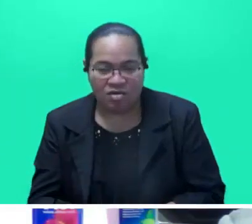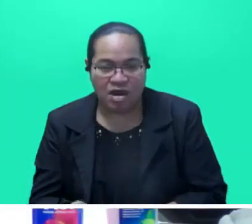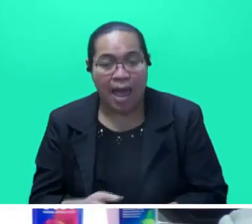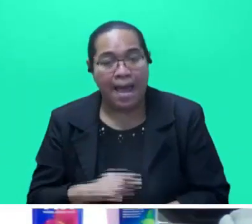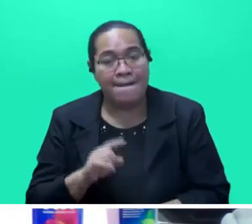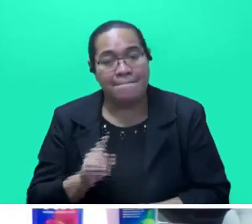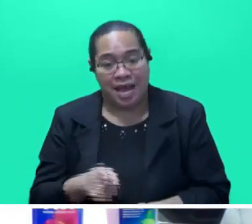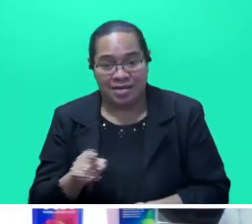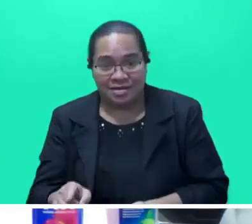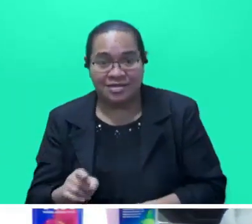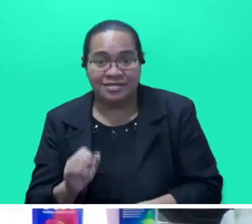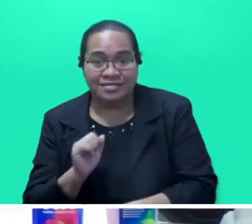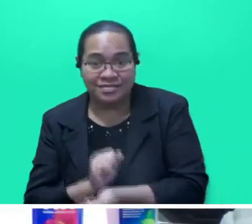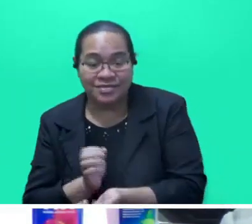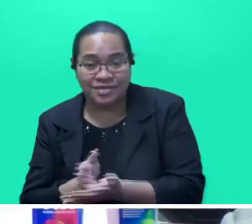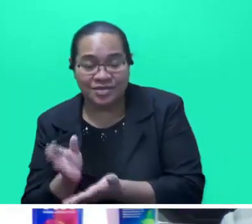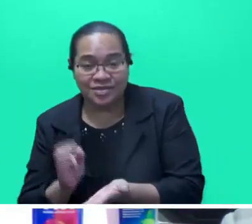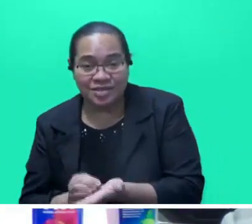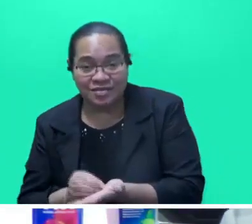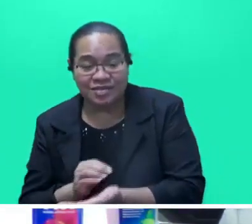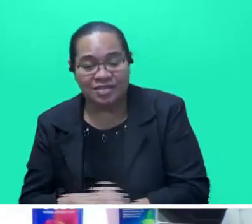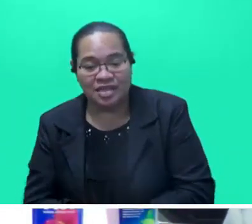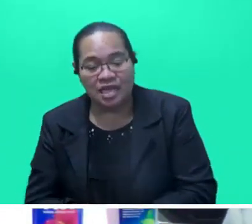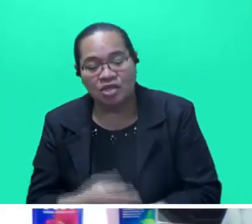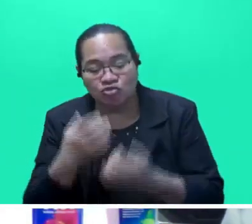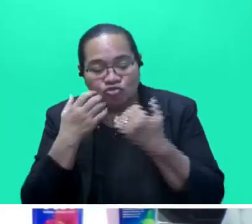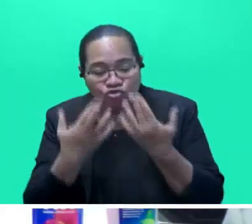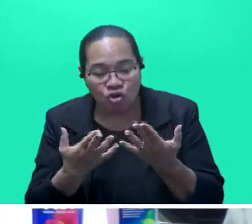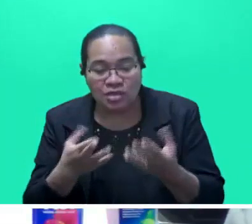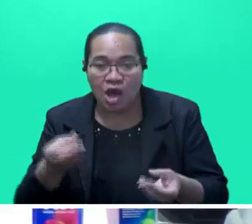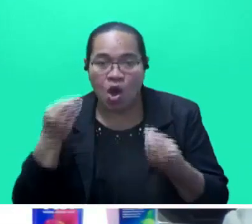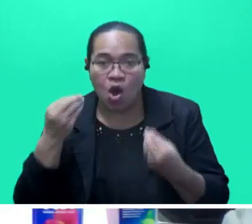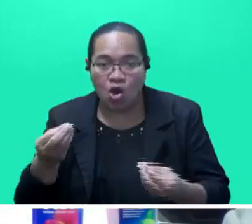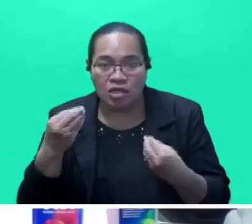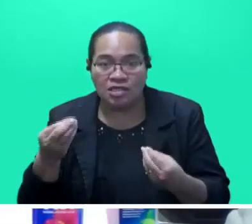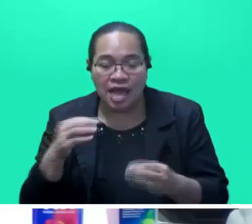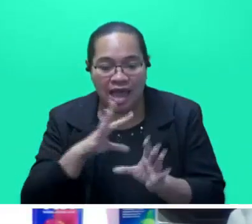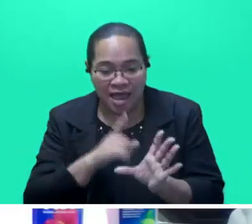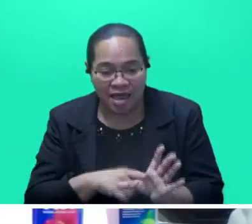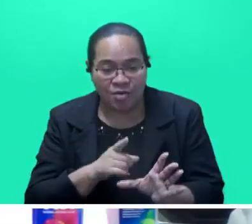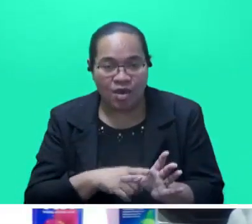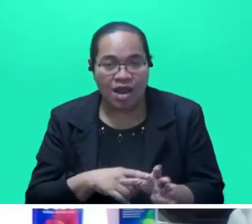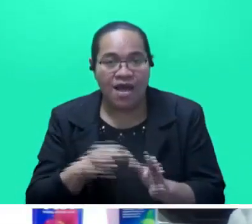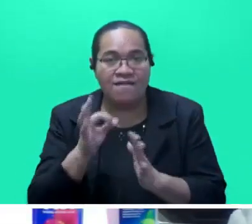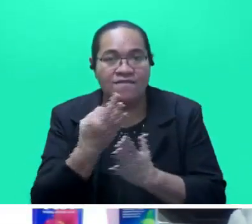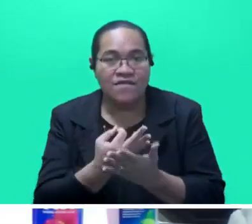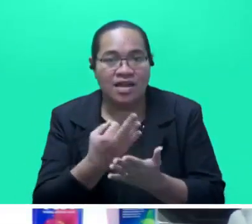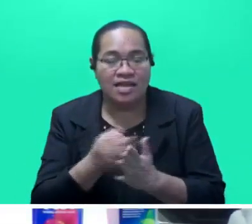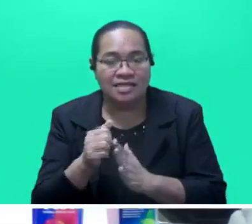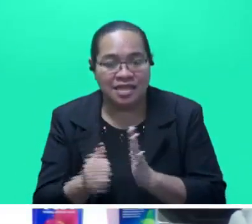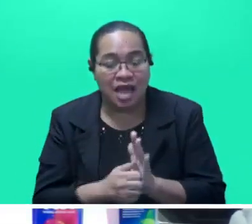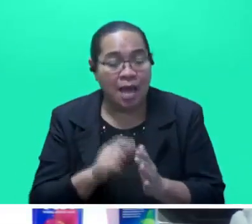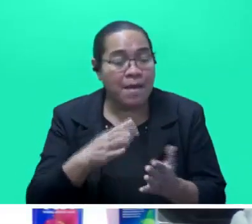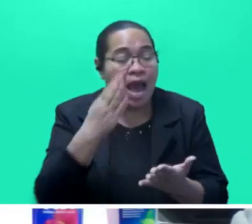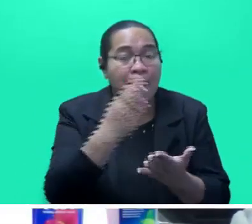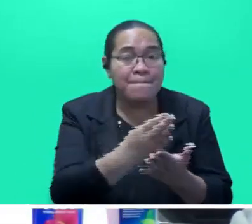Corrections Service, the annual report shows the audited annual financial statements, whereas the budget